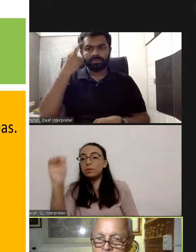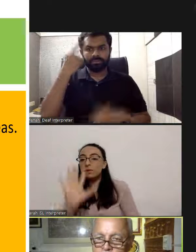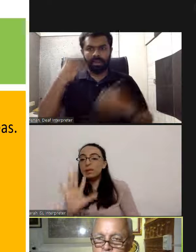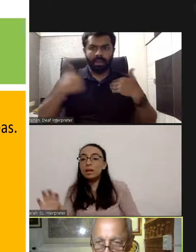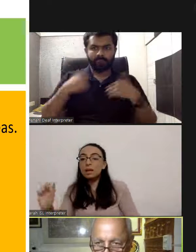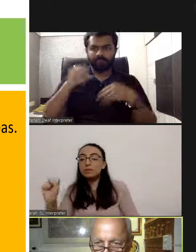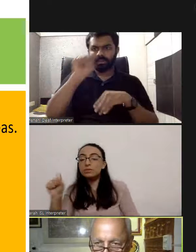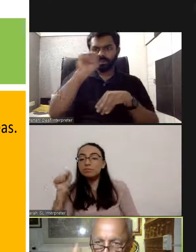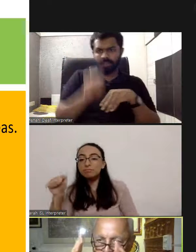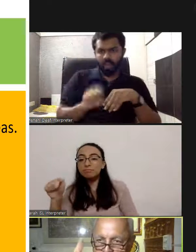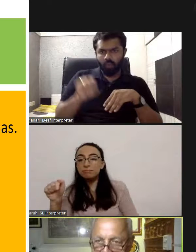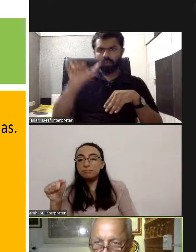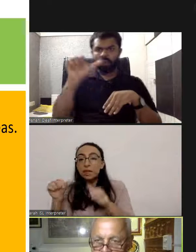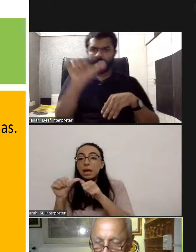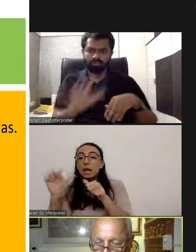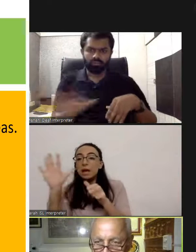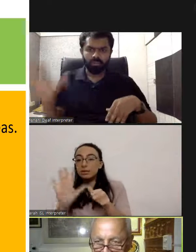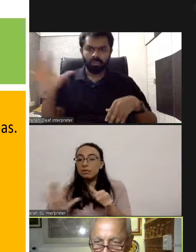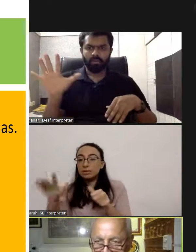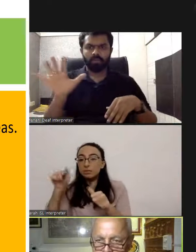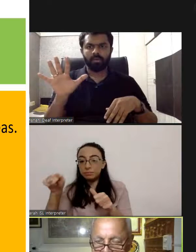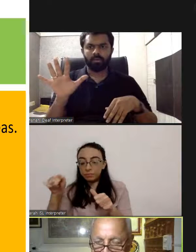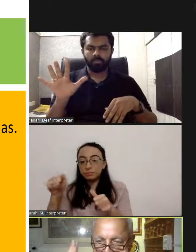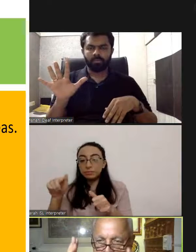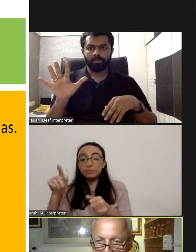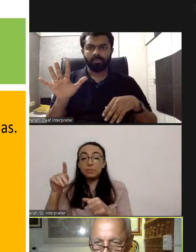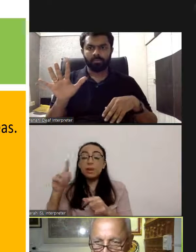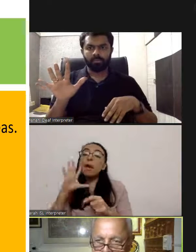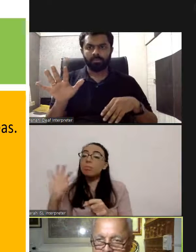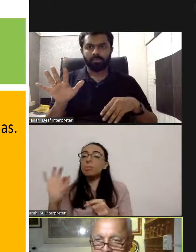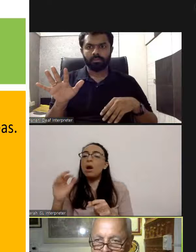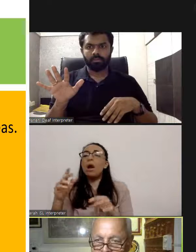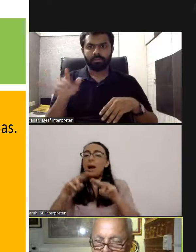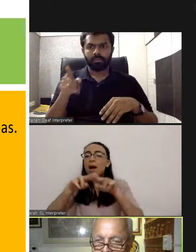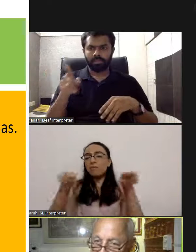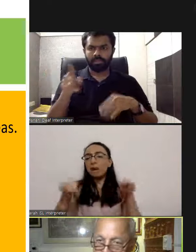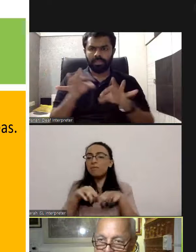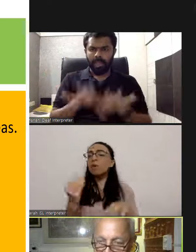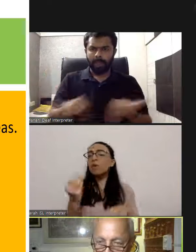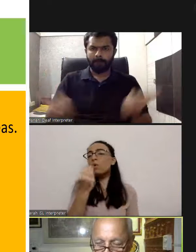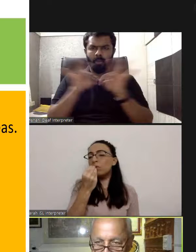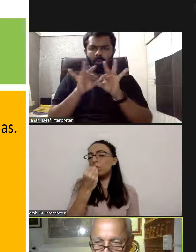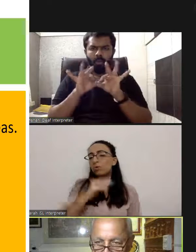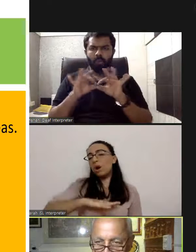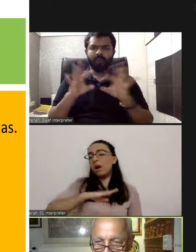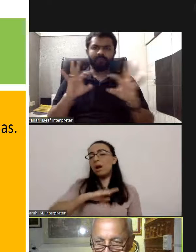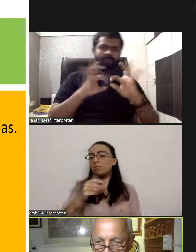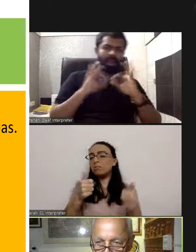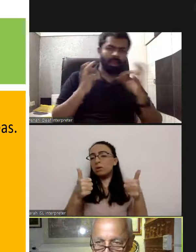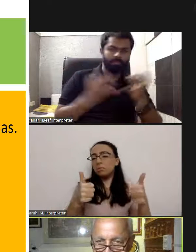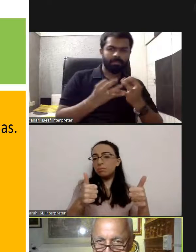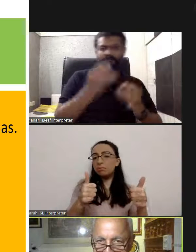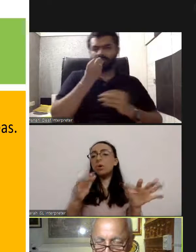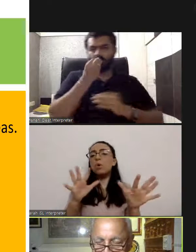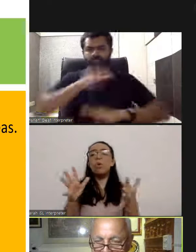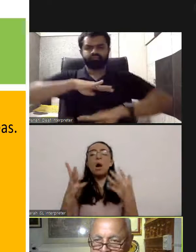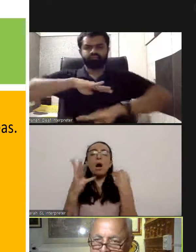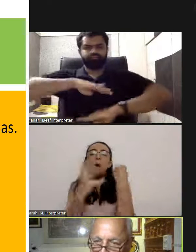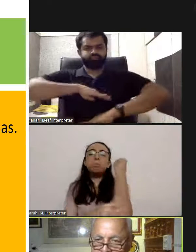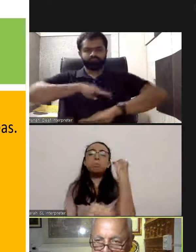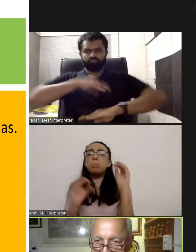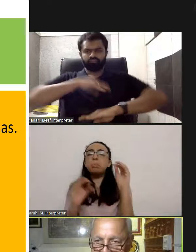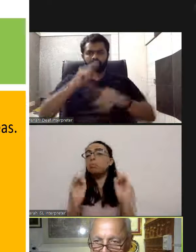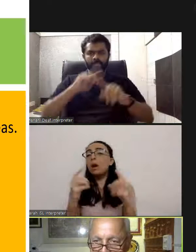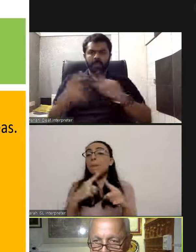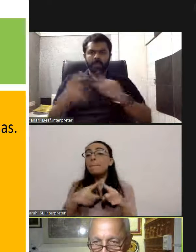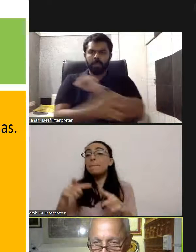be prosperous. A family may have enough food. Family may not have anybody below the poverty line, but still